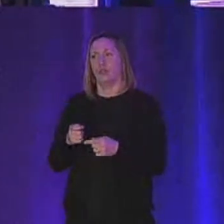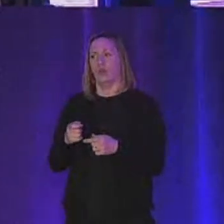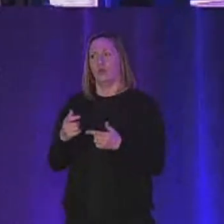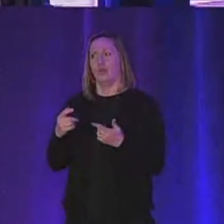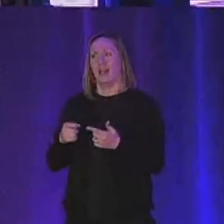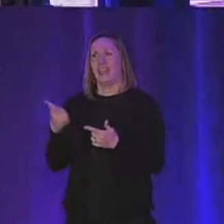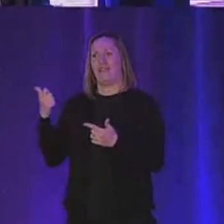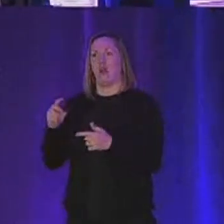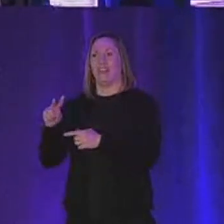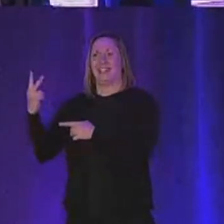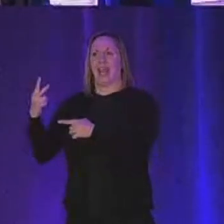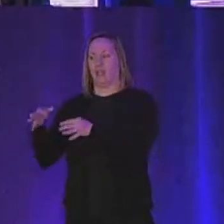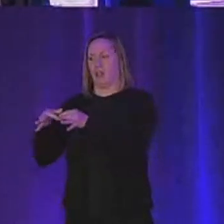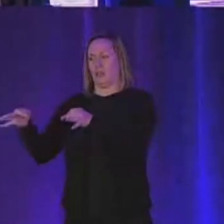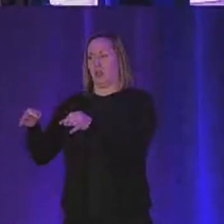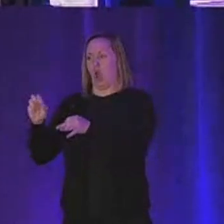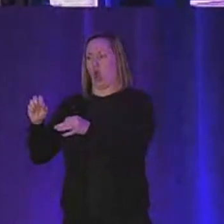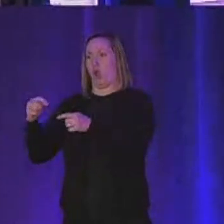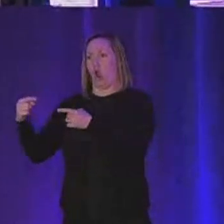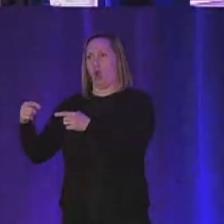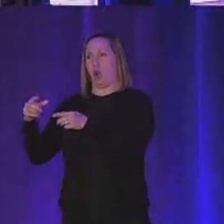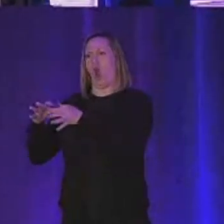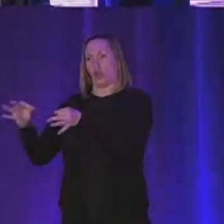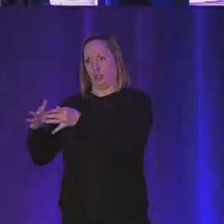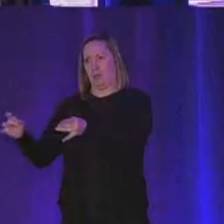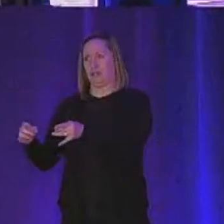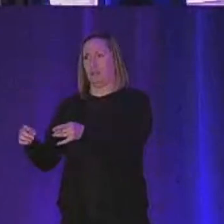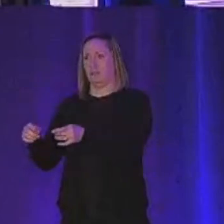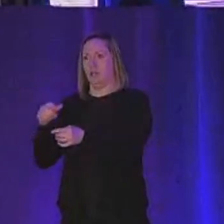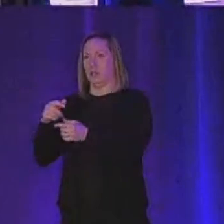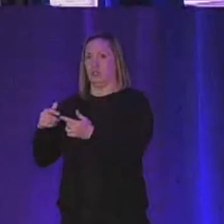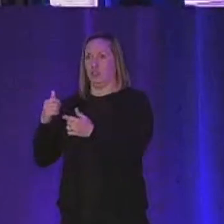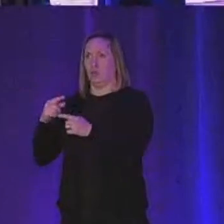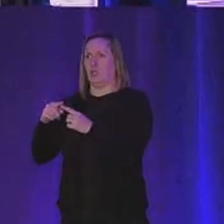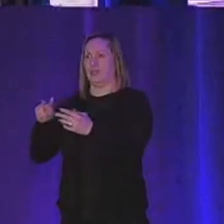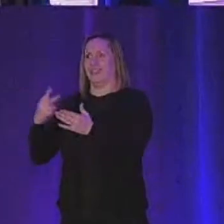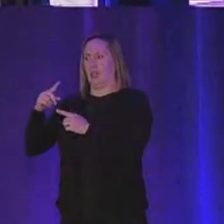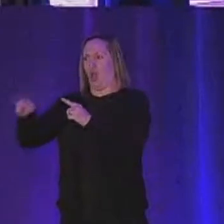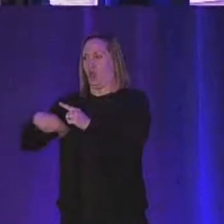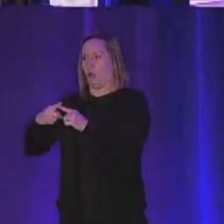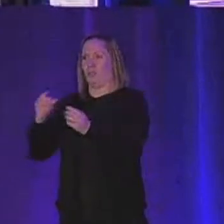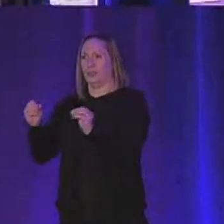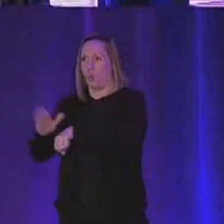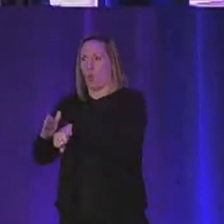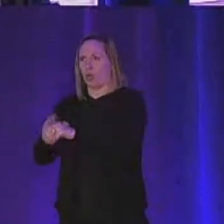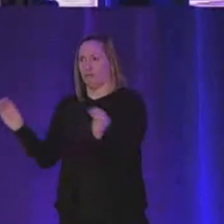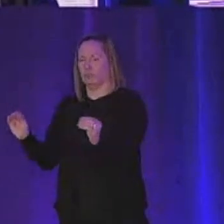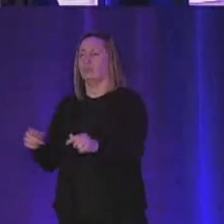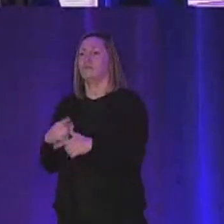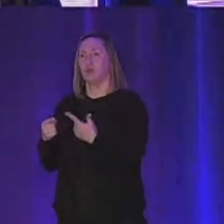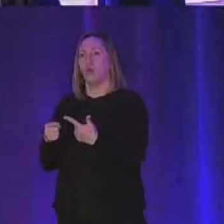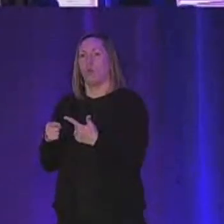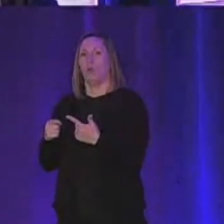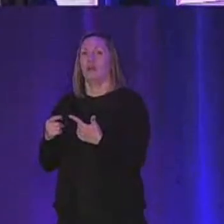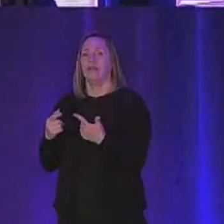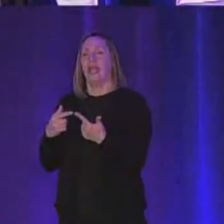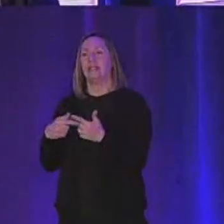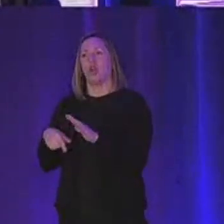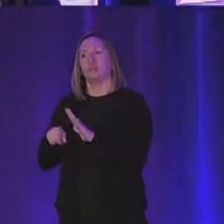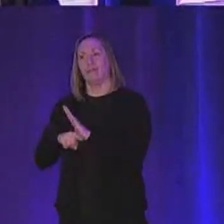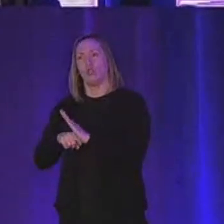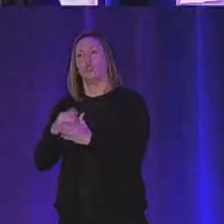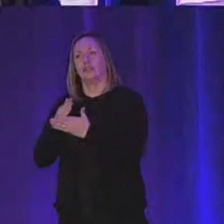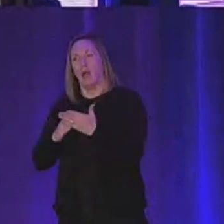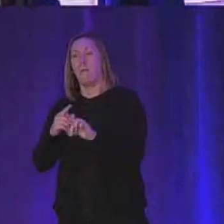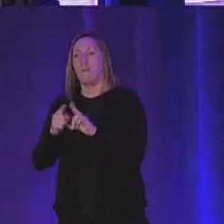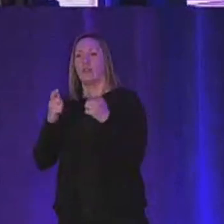cause an infinite loop. And I don't know why there's not even a console warning about it. So it does fall short in some ways, but there's a